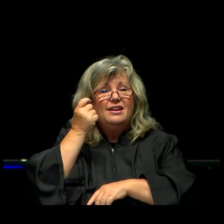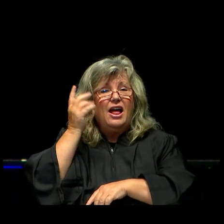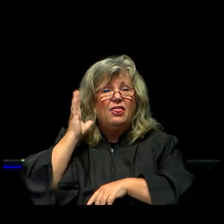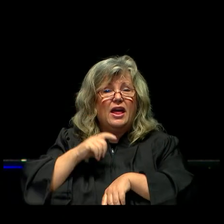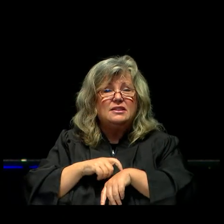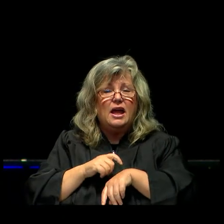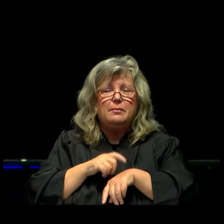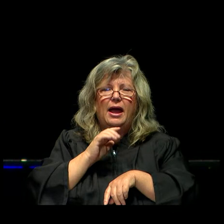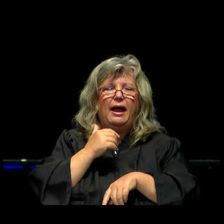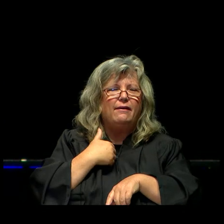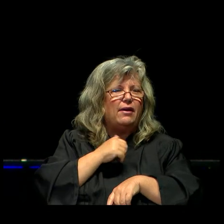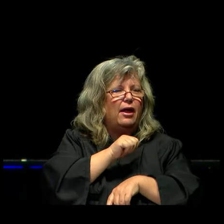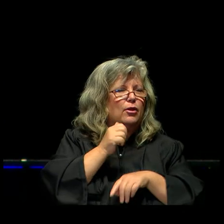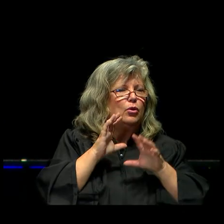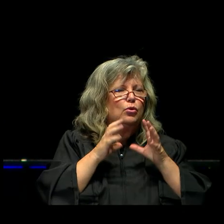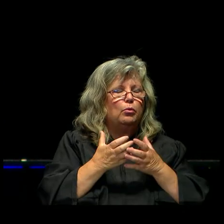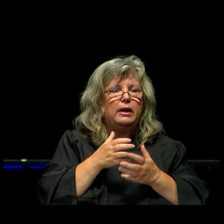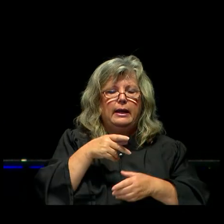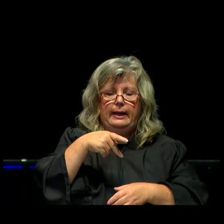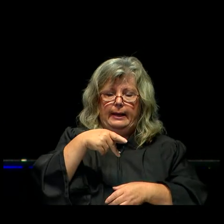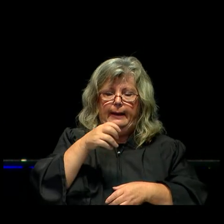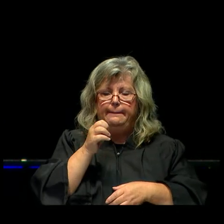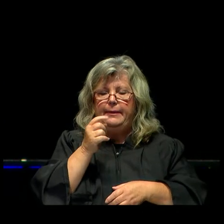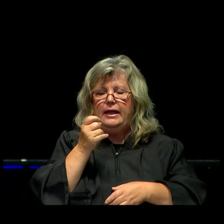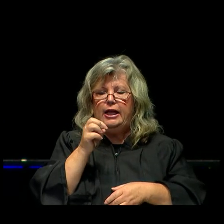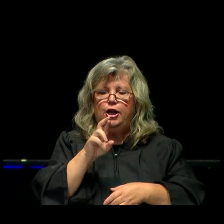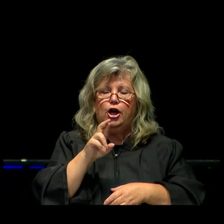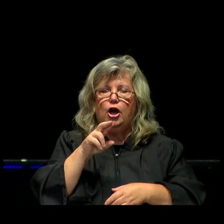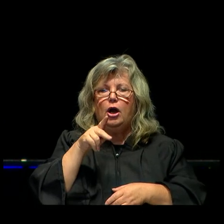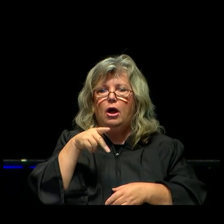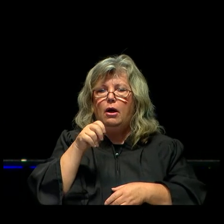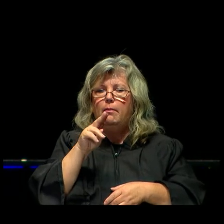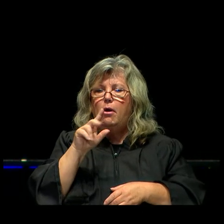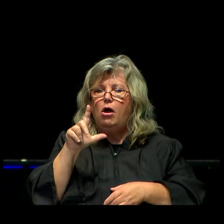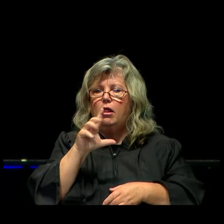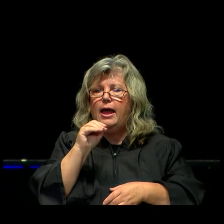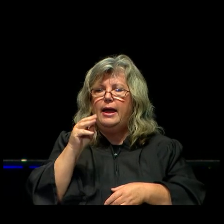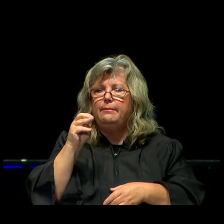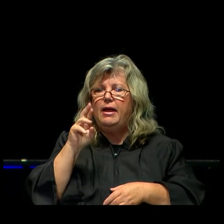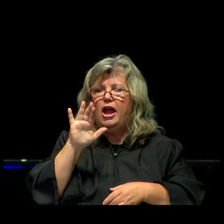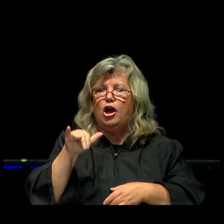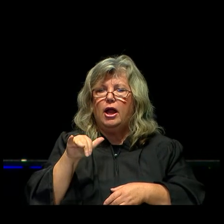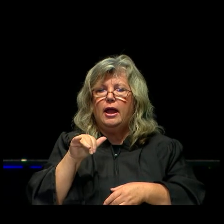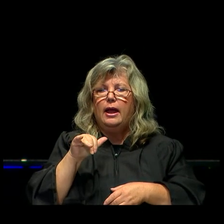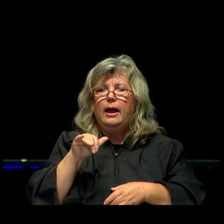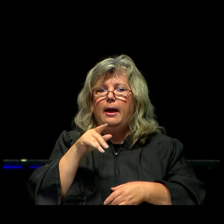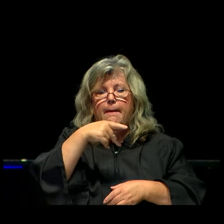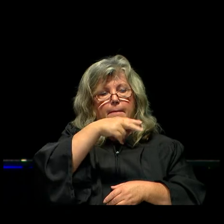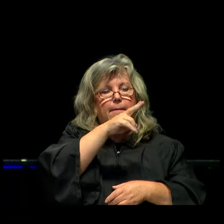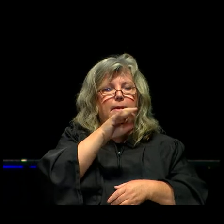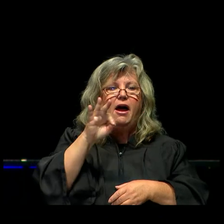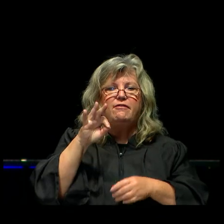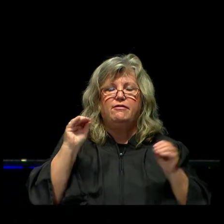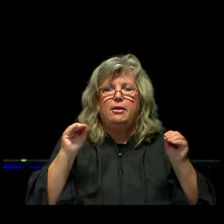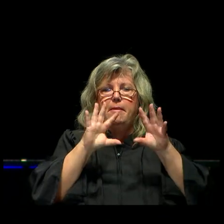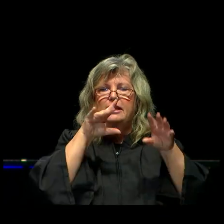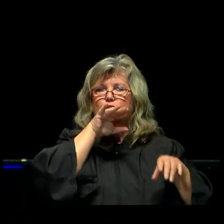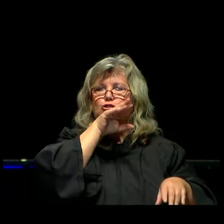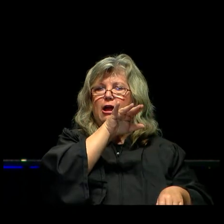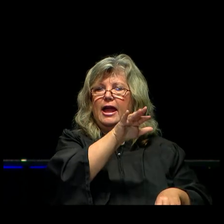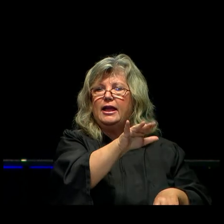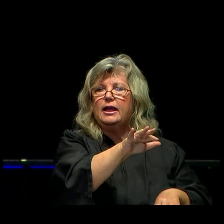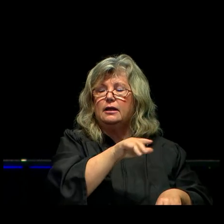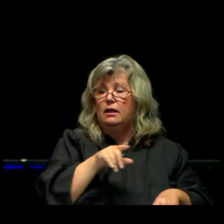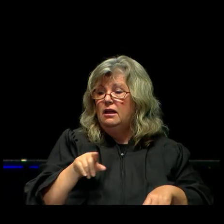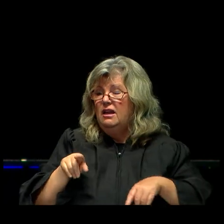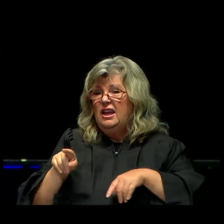groups called like Peter, Paul, and Mary who sang Puff the Magic Dragon. He was talking about, you know, the lonesome